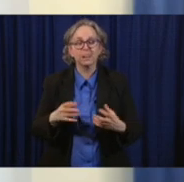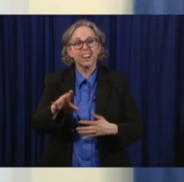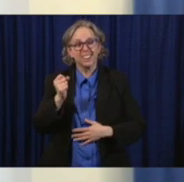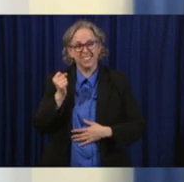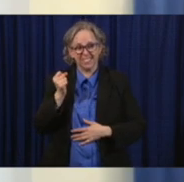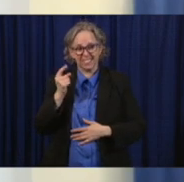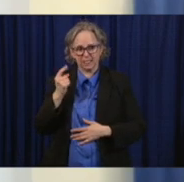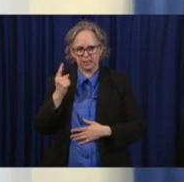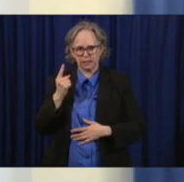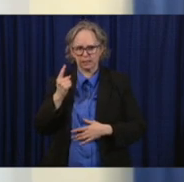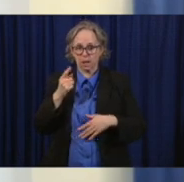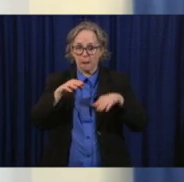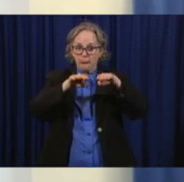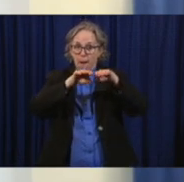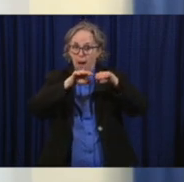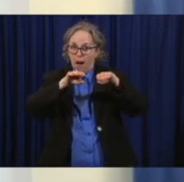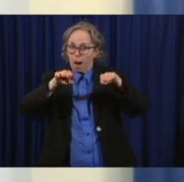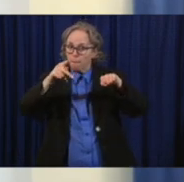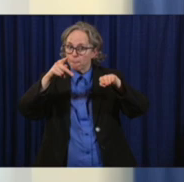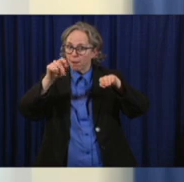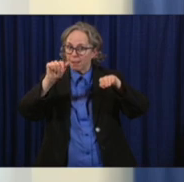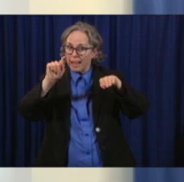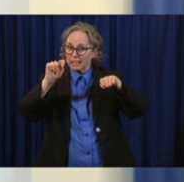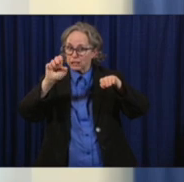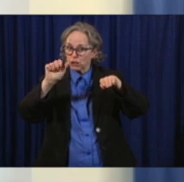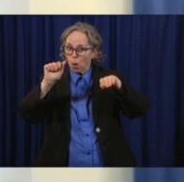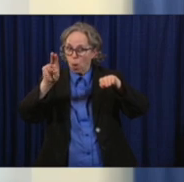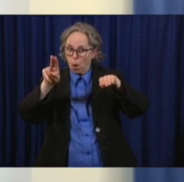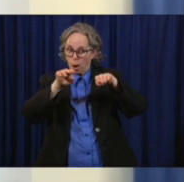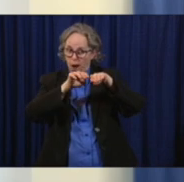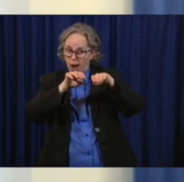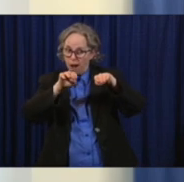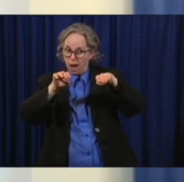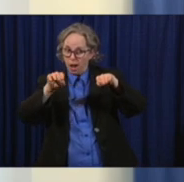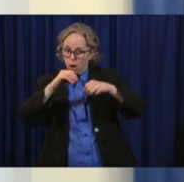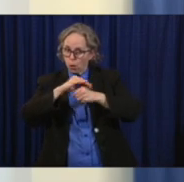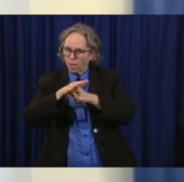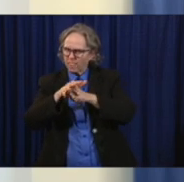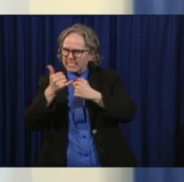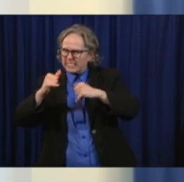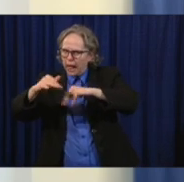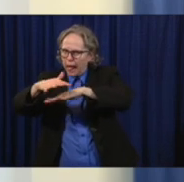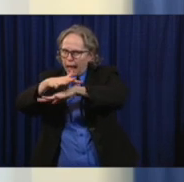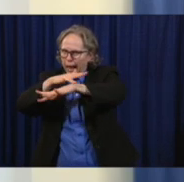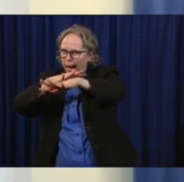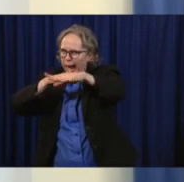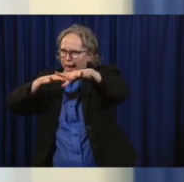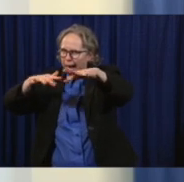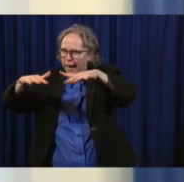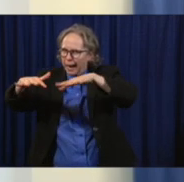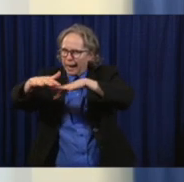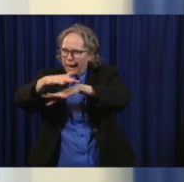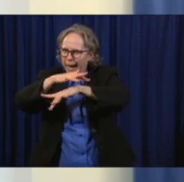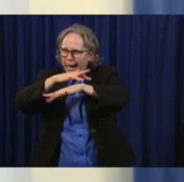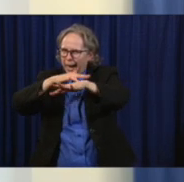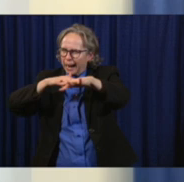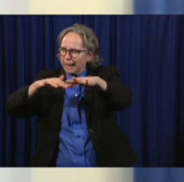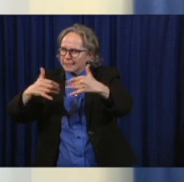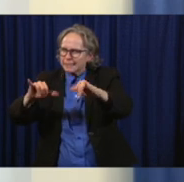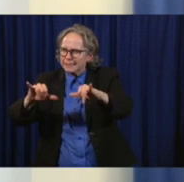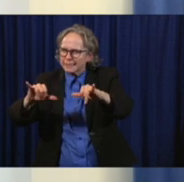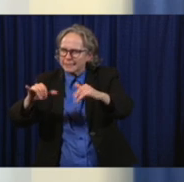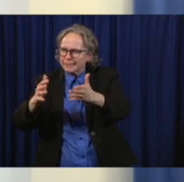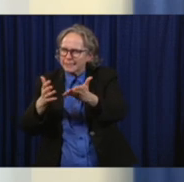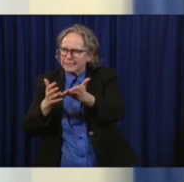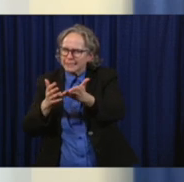state. We are still, the virus is still with us, as the governor always says. It's still a pretty treacherous time